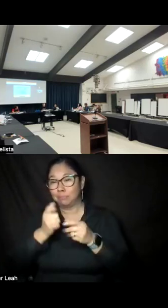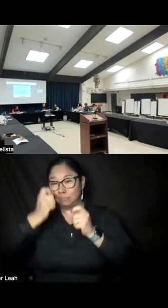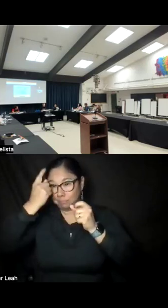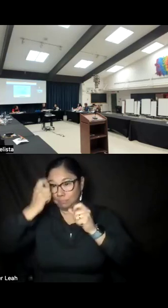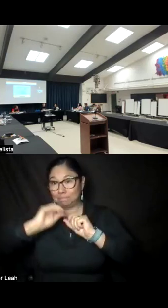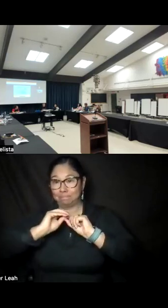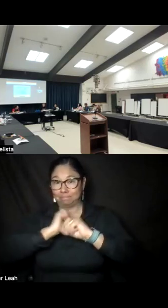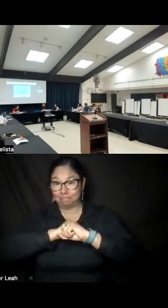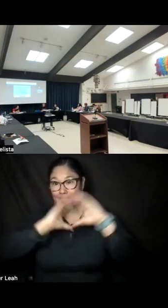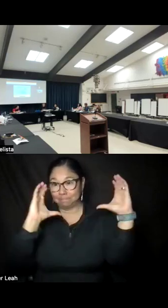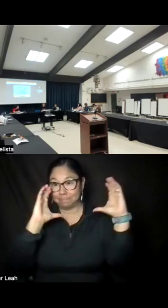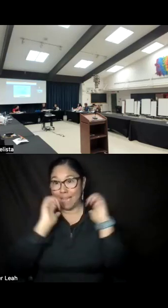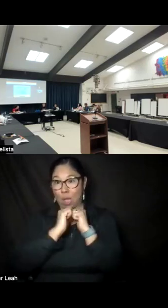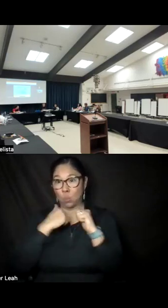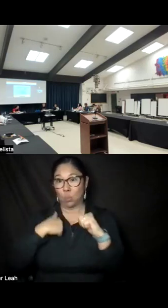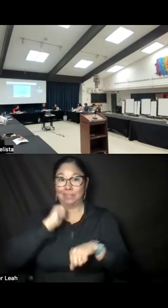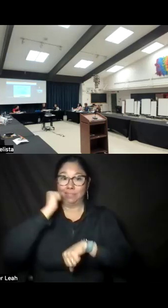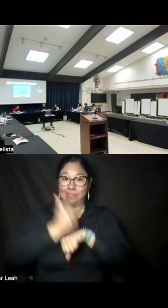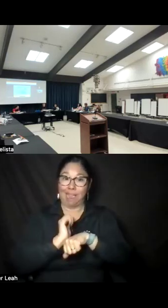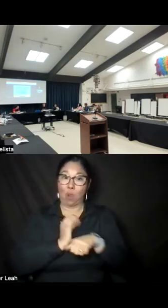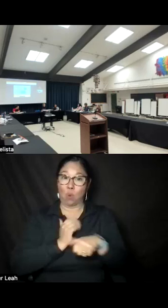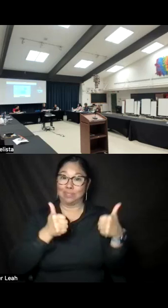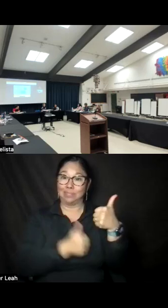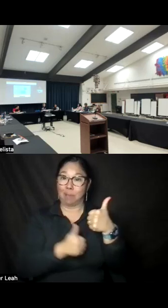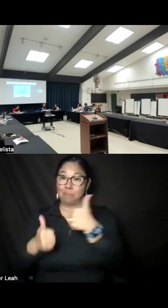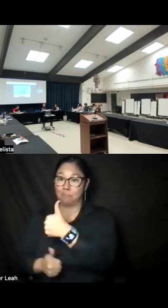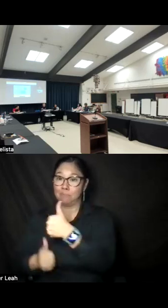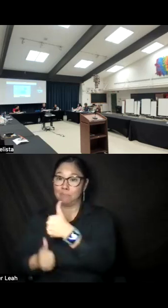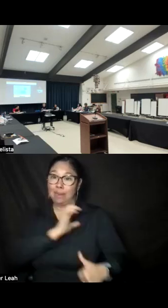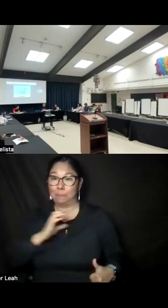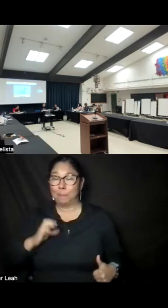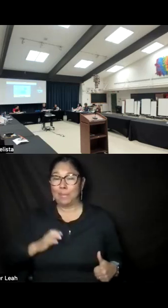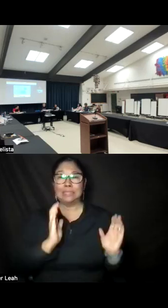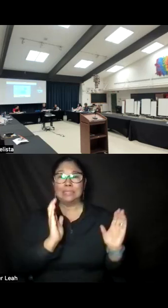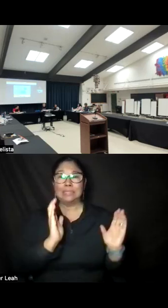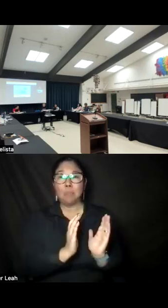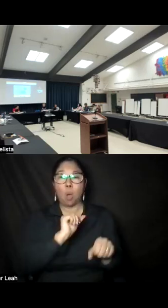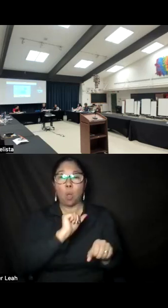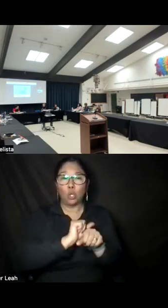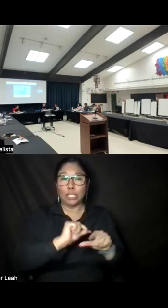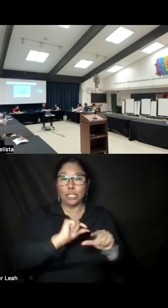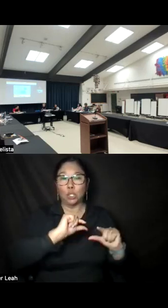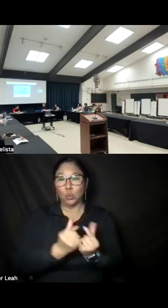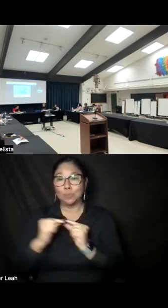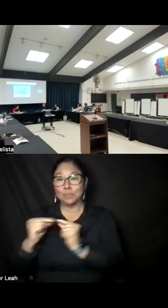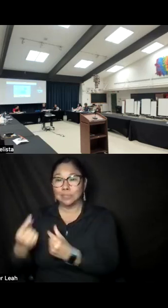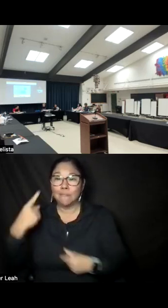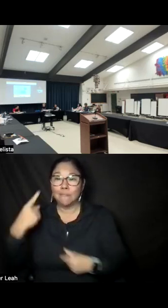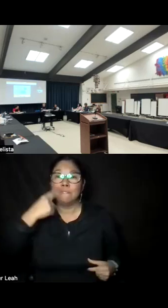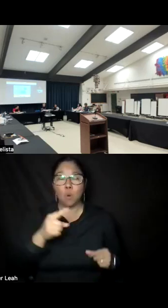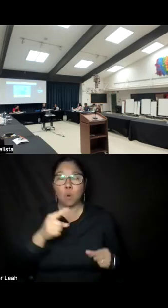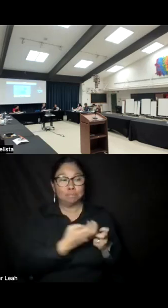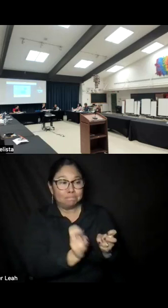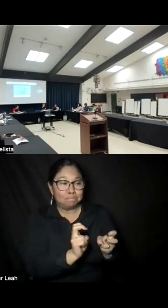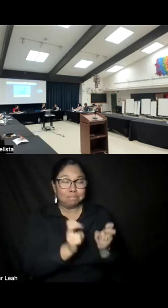we created our subcommittees. Our subcommittees are little working groups to kind of do thinking